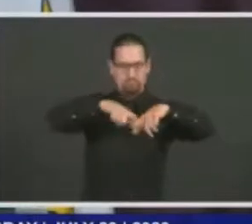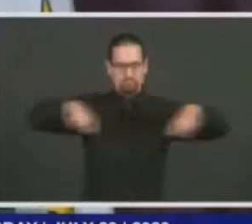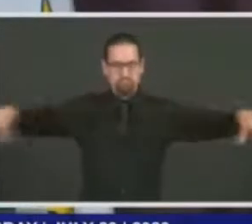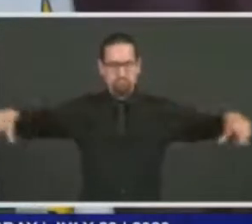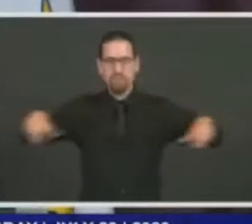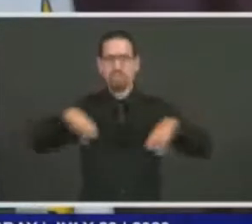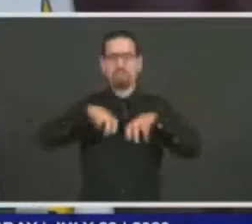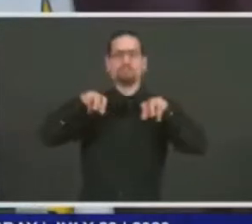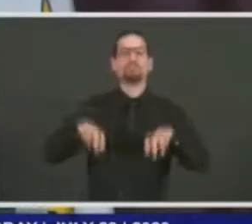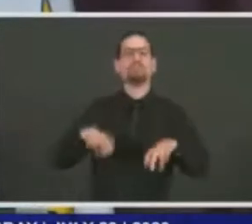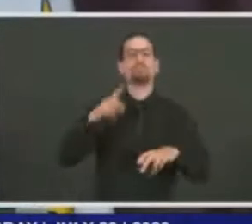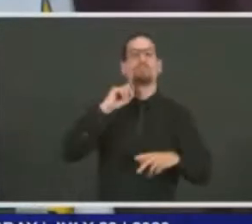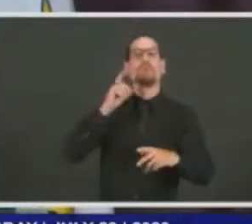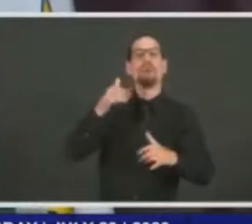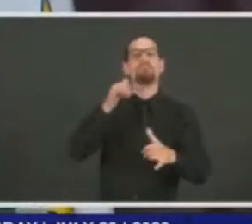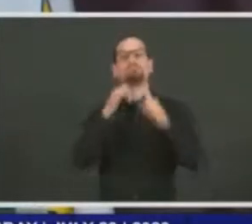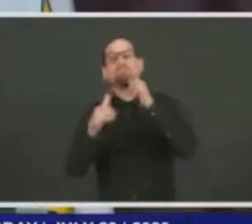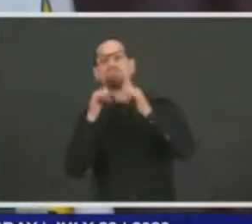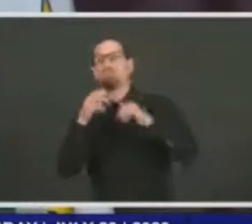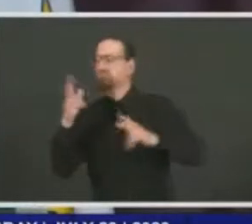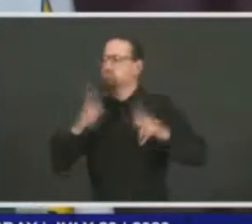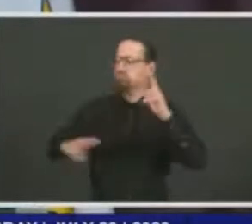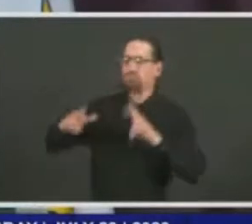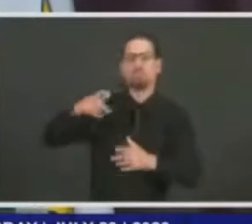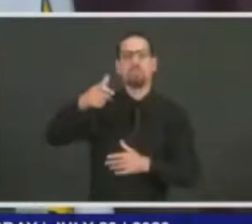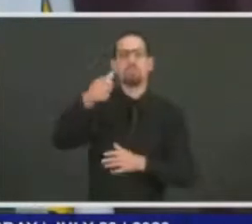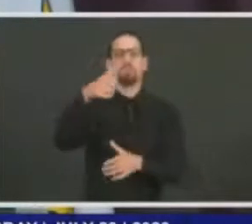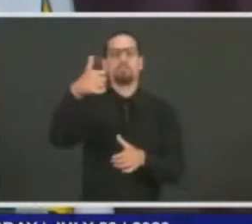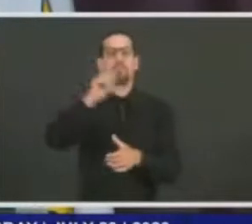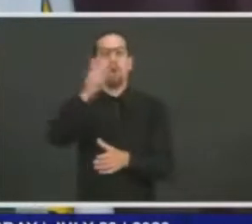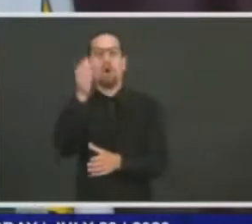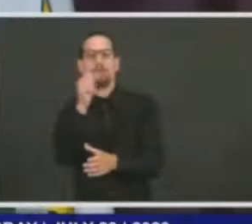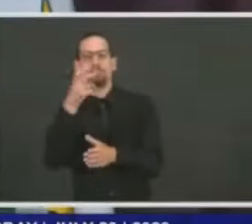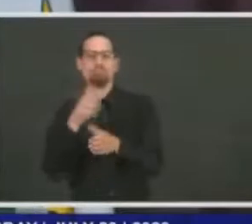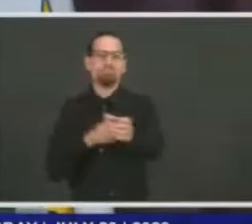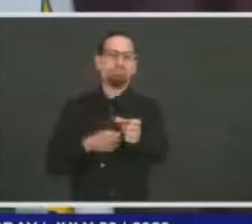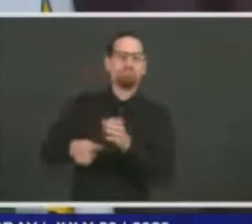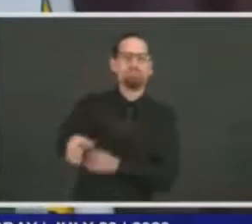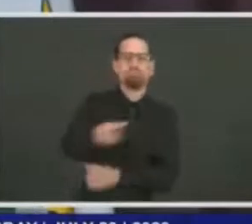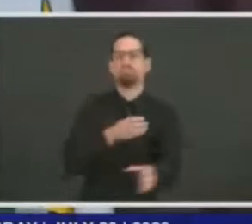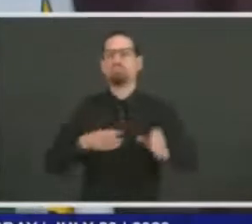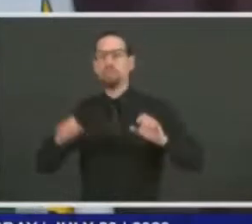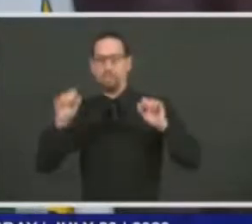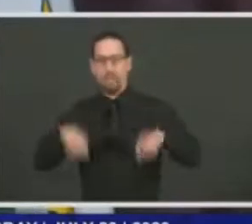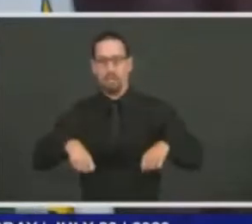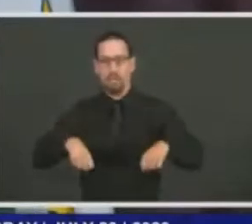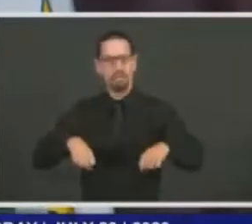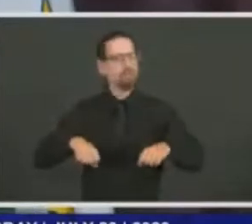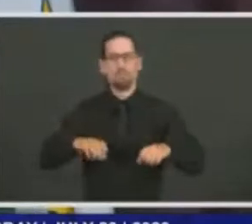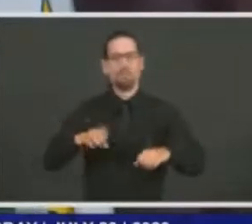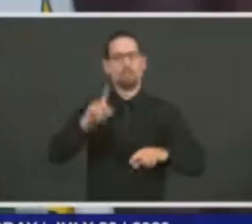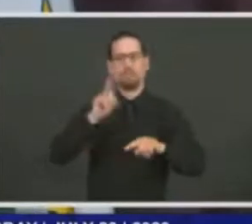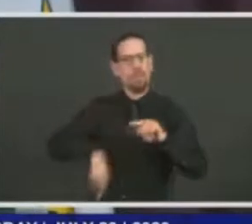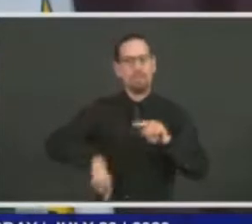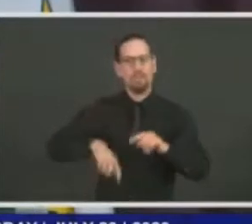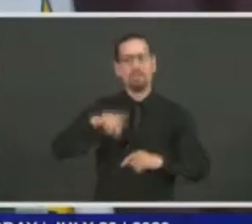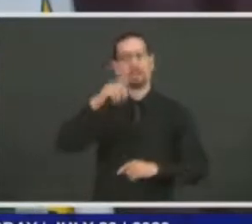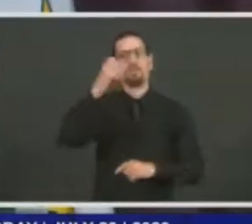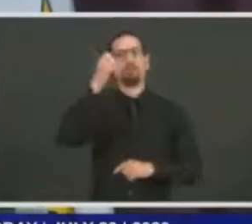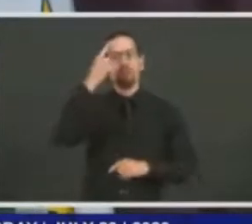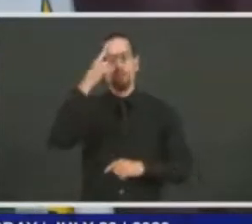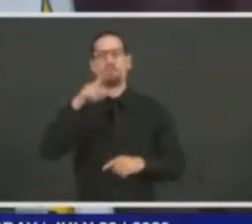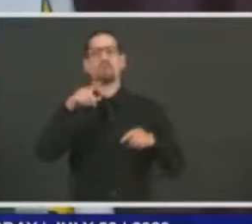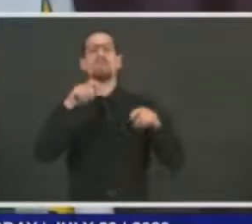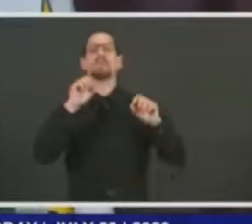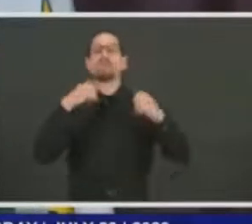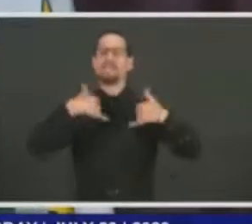3 options. Number 1, you can have a bartender, but no bar seating. You cannot have people sit at the